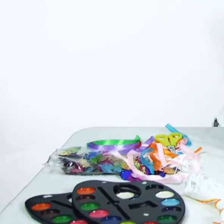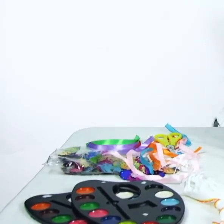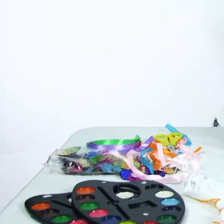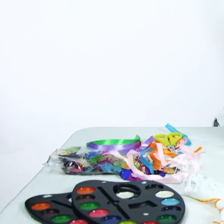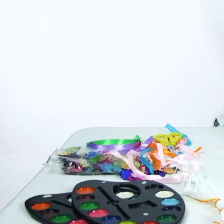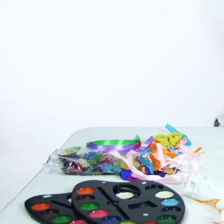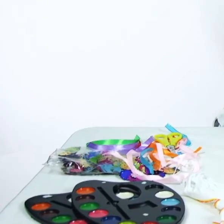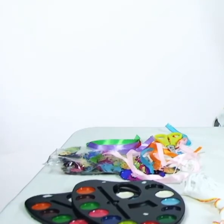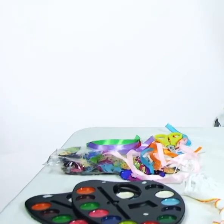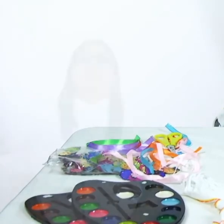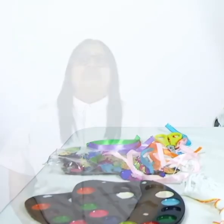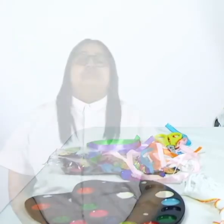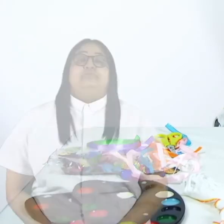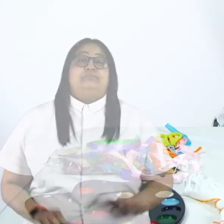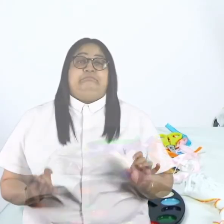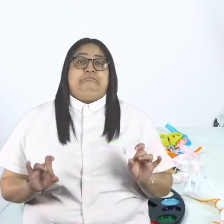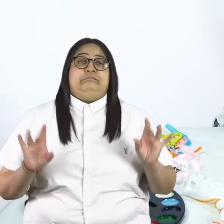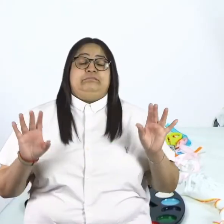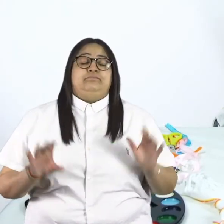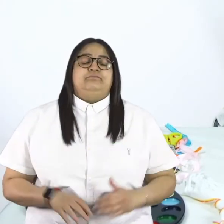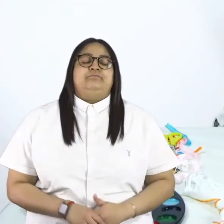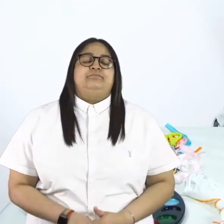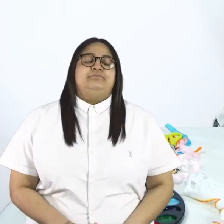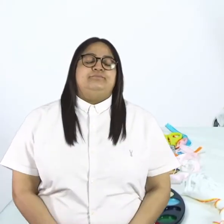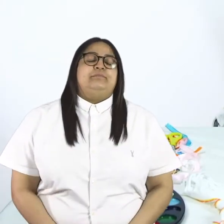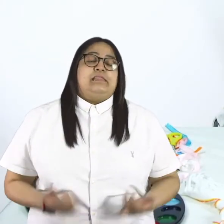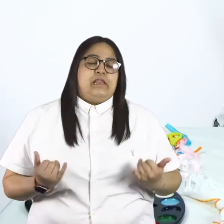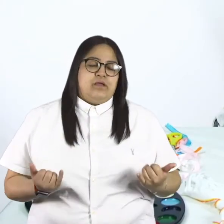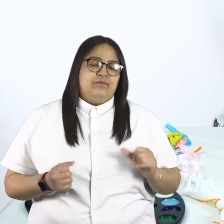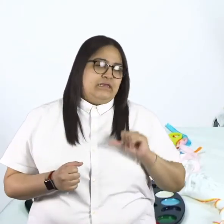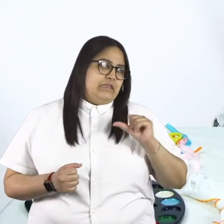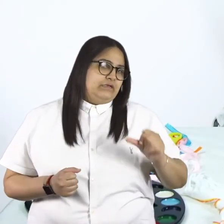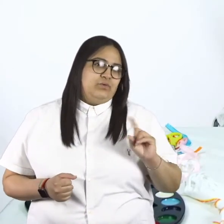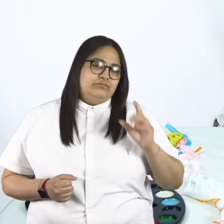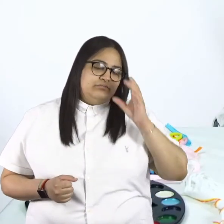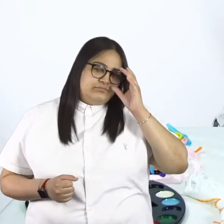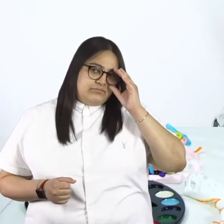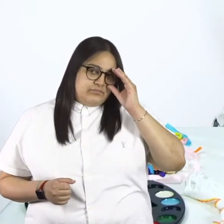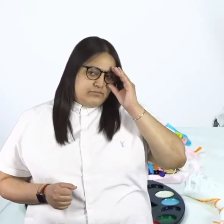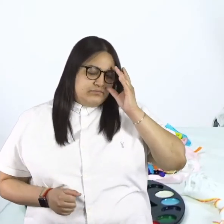Okay, and that's it. And then what we're gonna do next